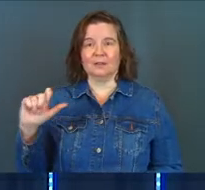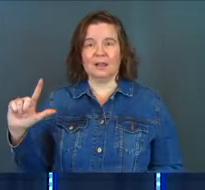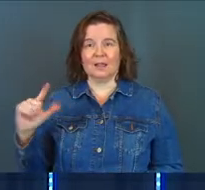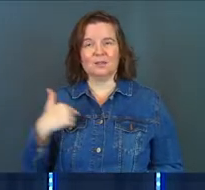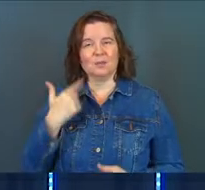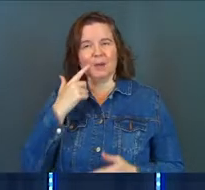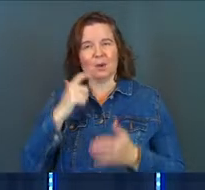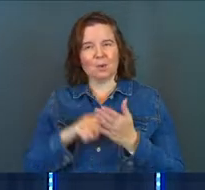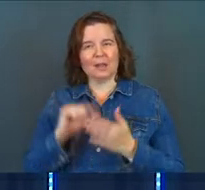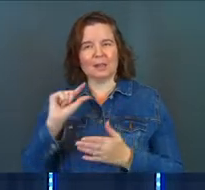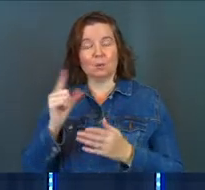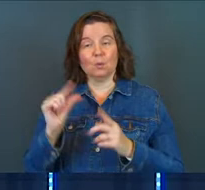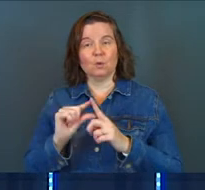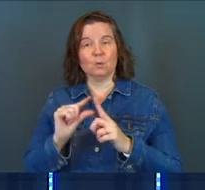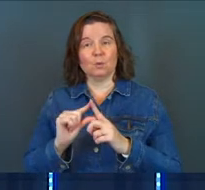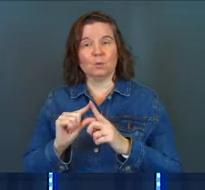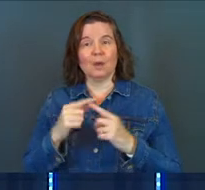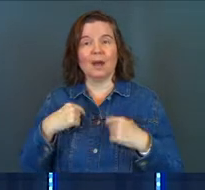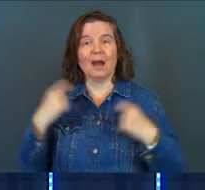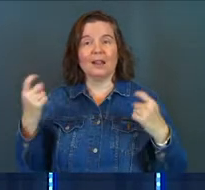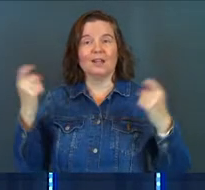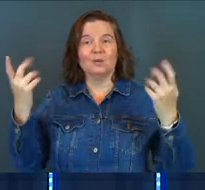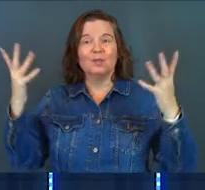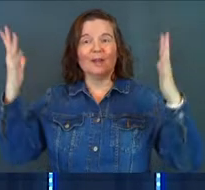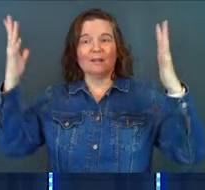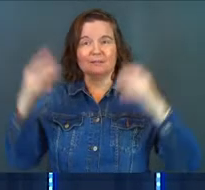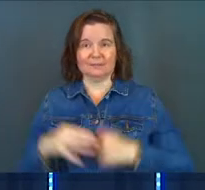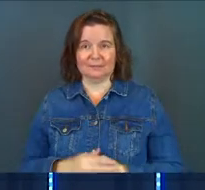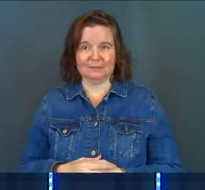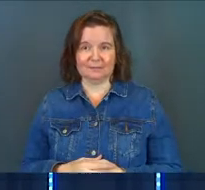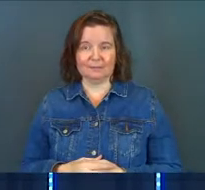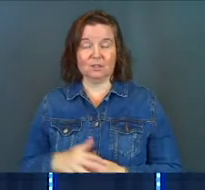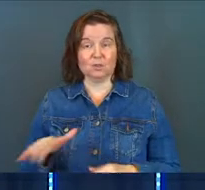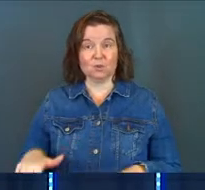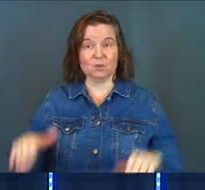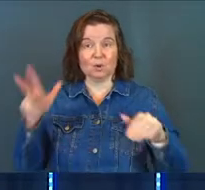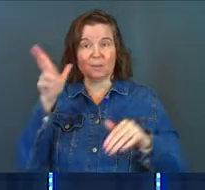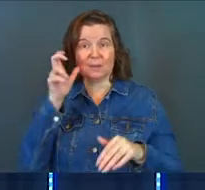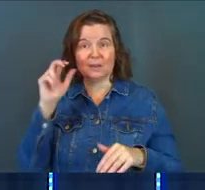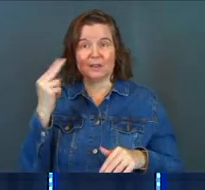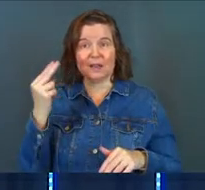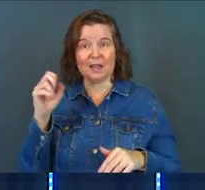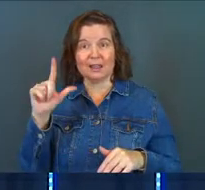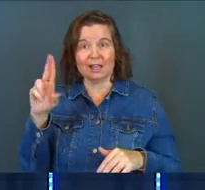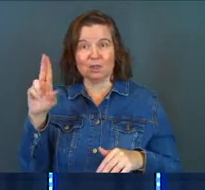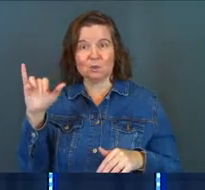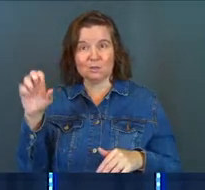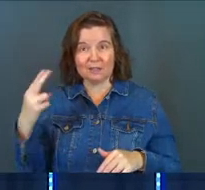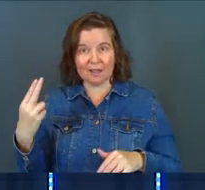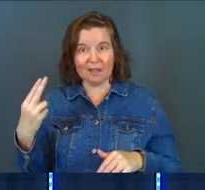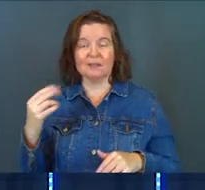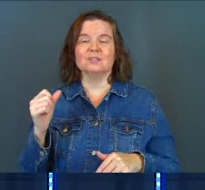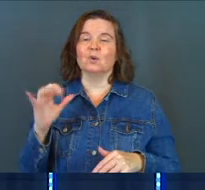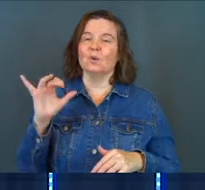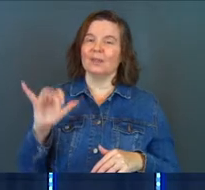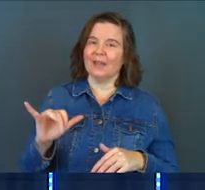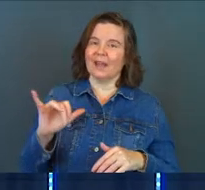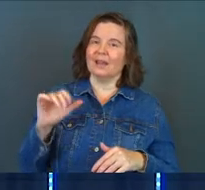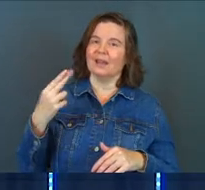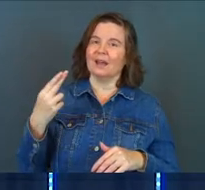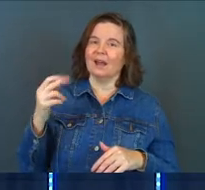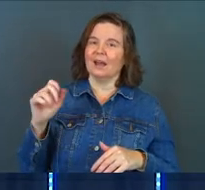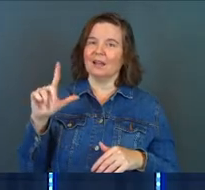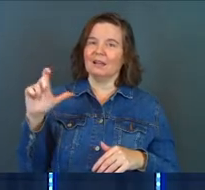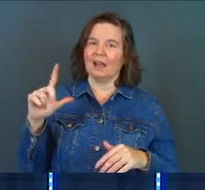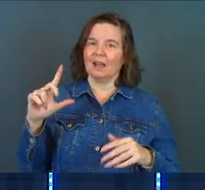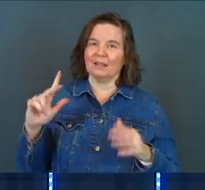that a little bit. It's where we get the word hallelujah. You grew up hearing hallelujah. So that is halal